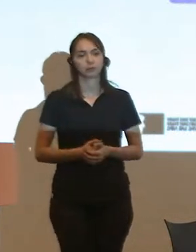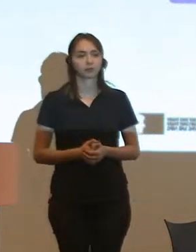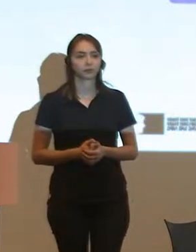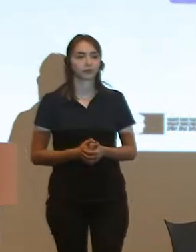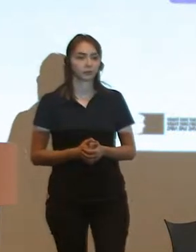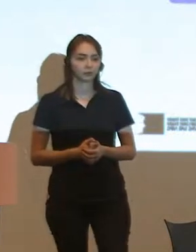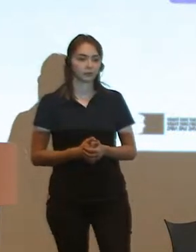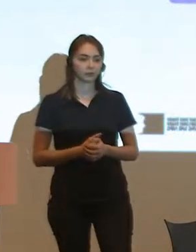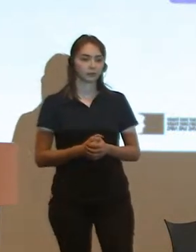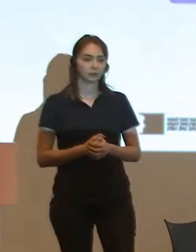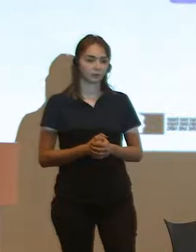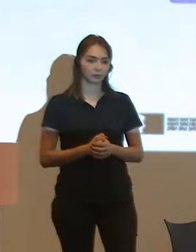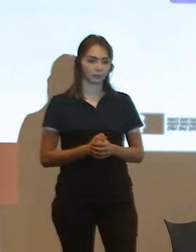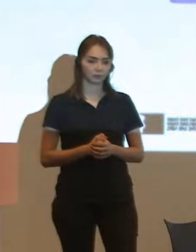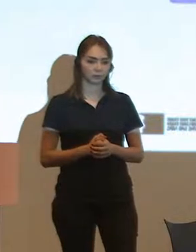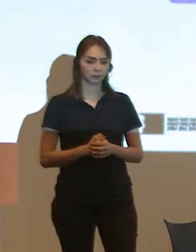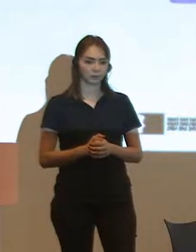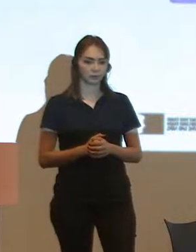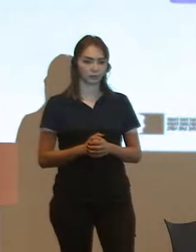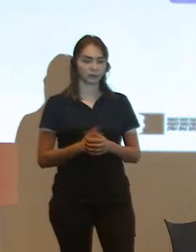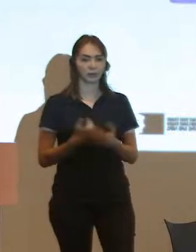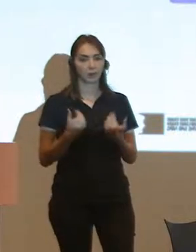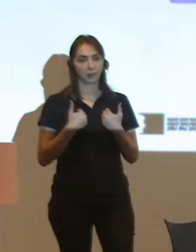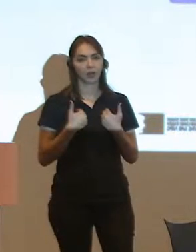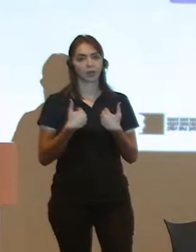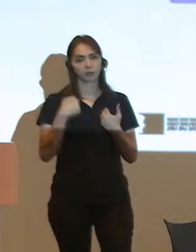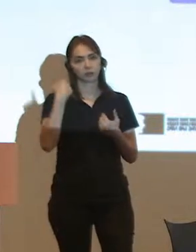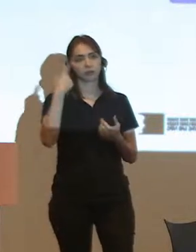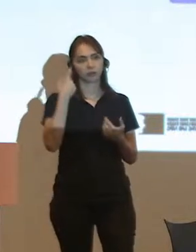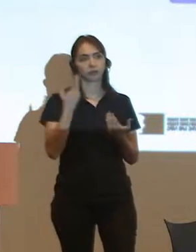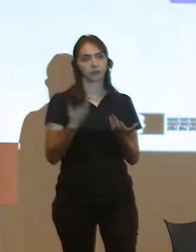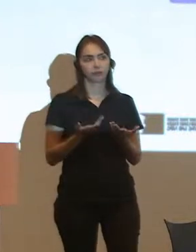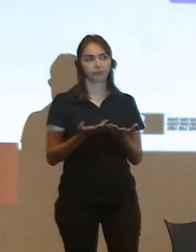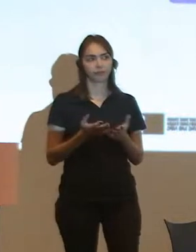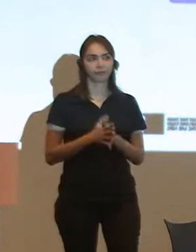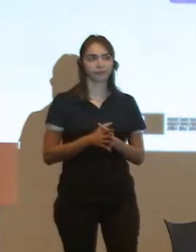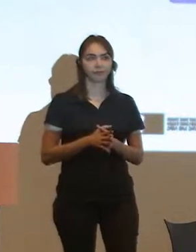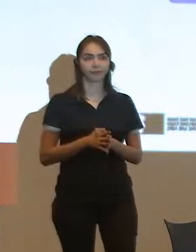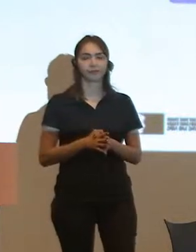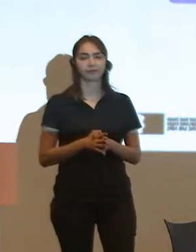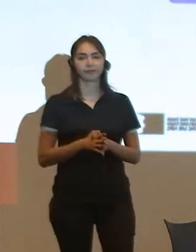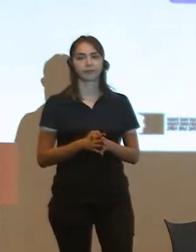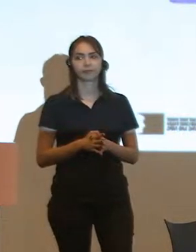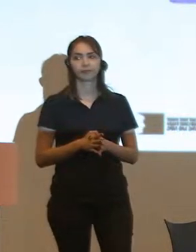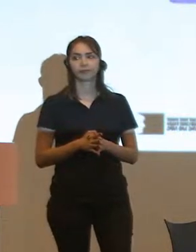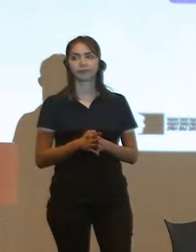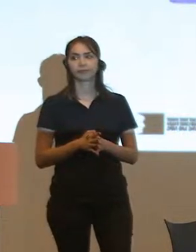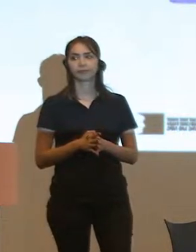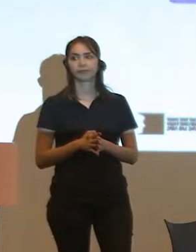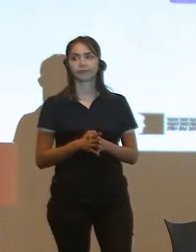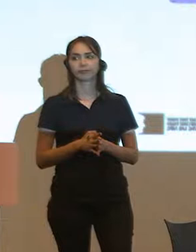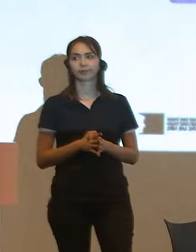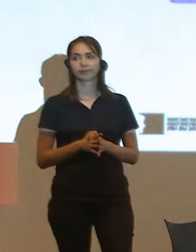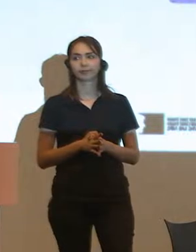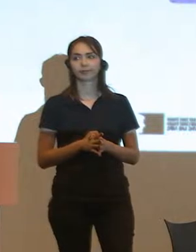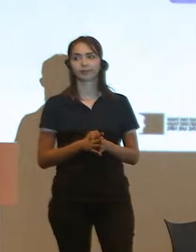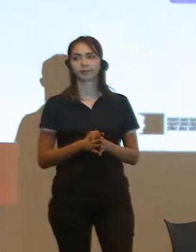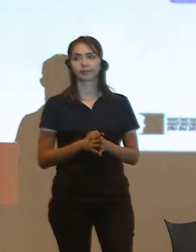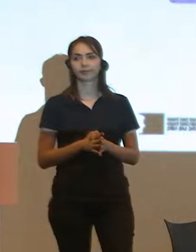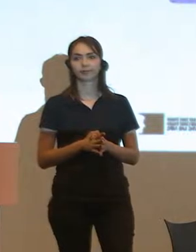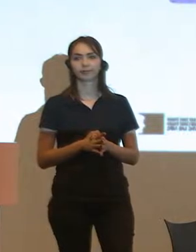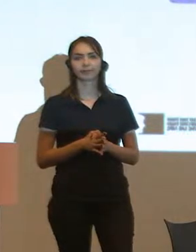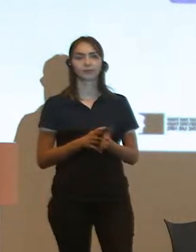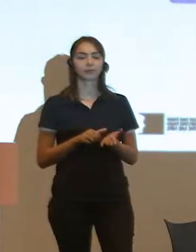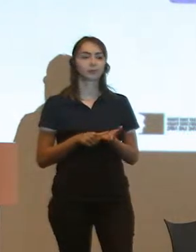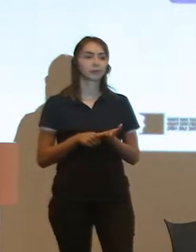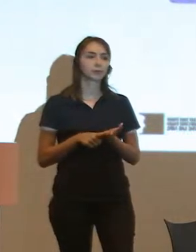i think that this is the question about this conversation and many